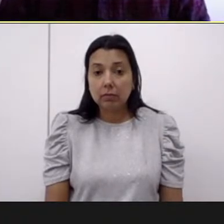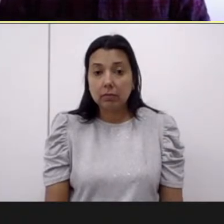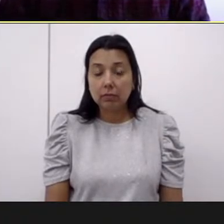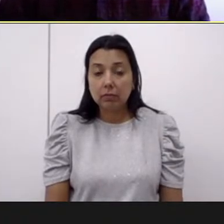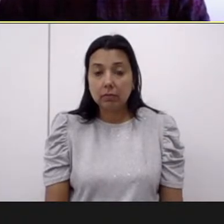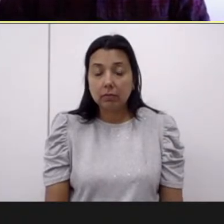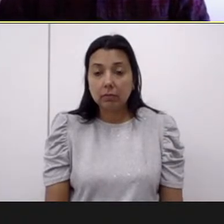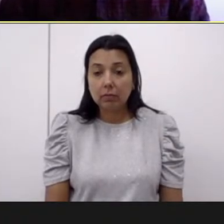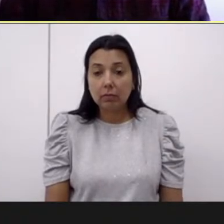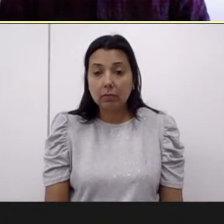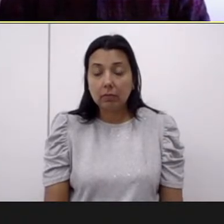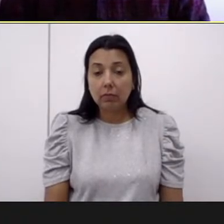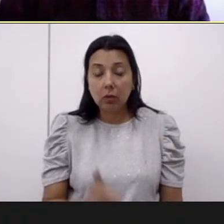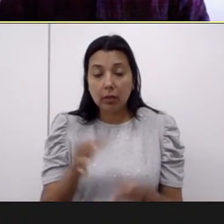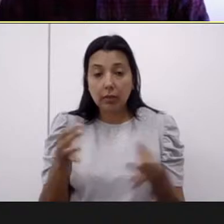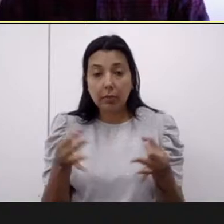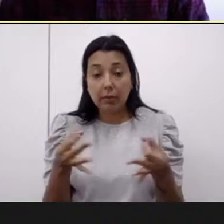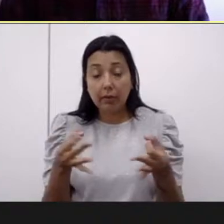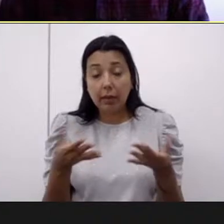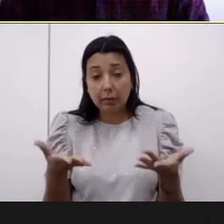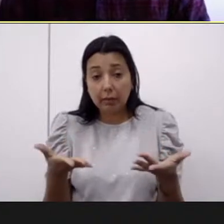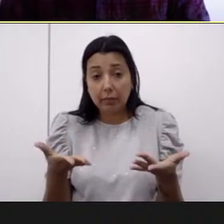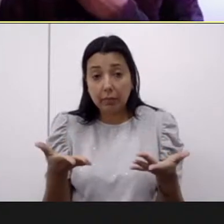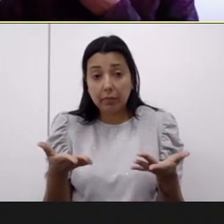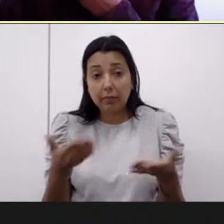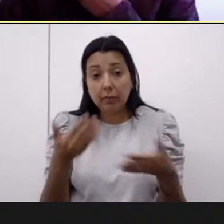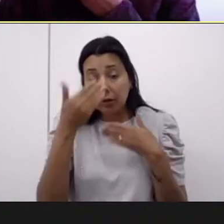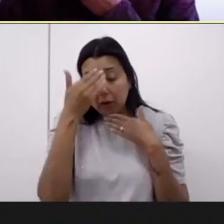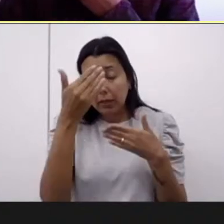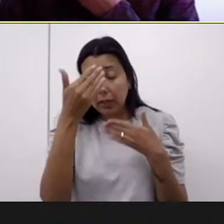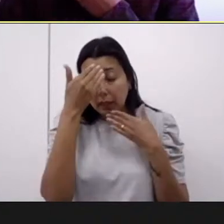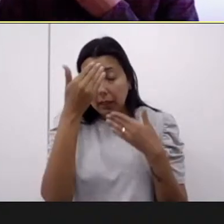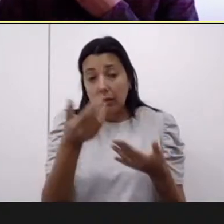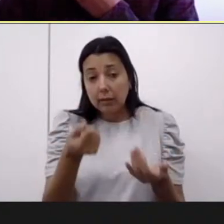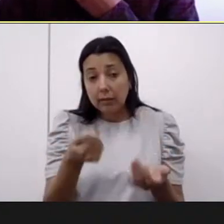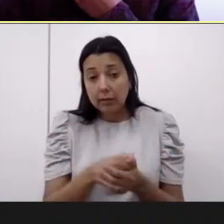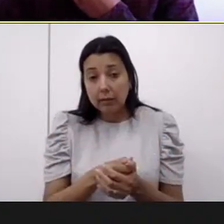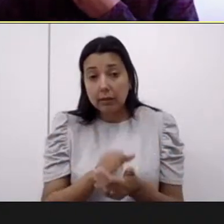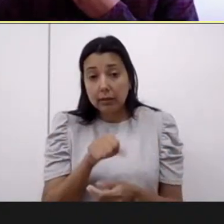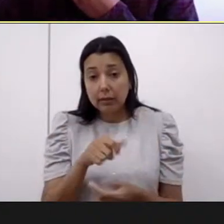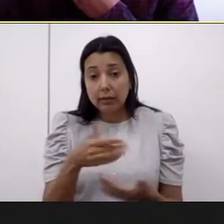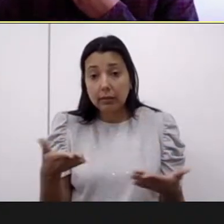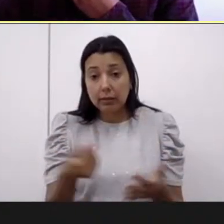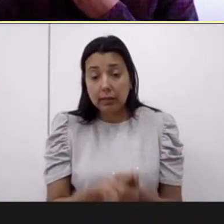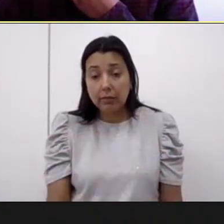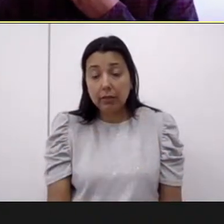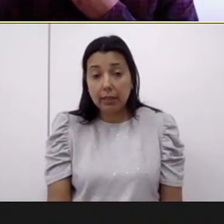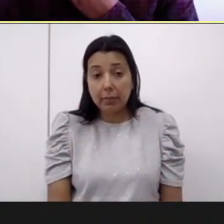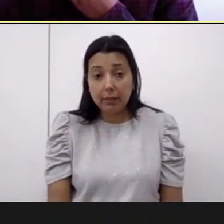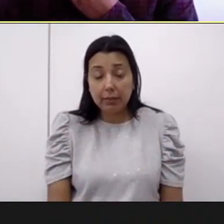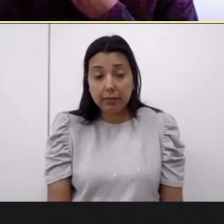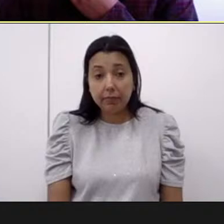Excellent, excellent. So thank you very much, Thierry, for